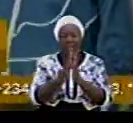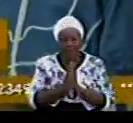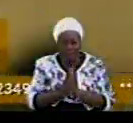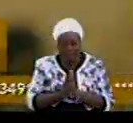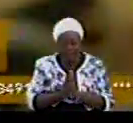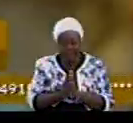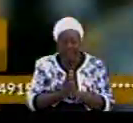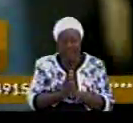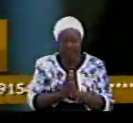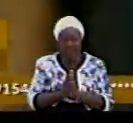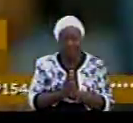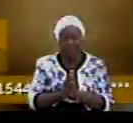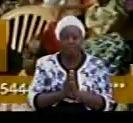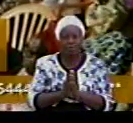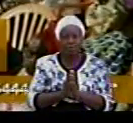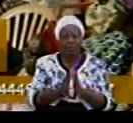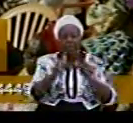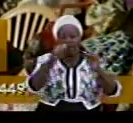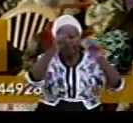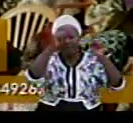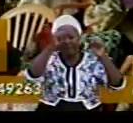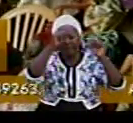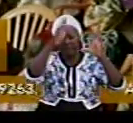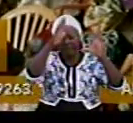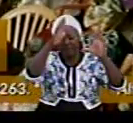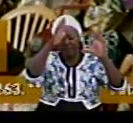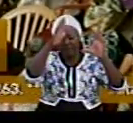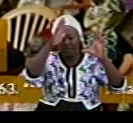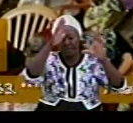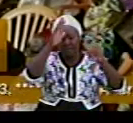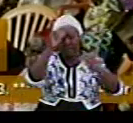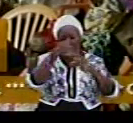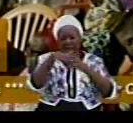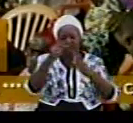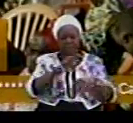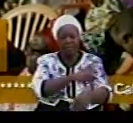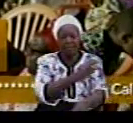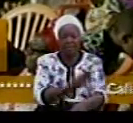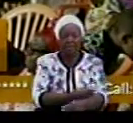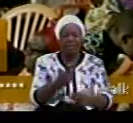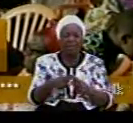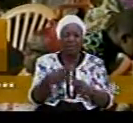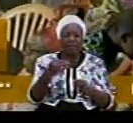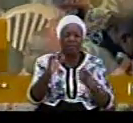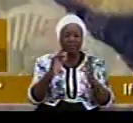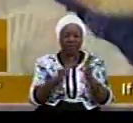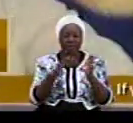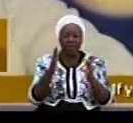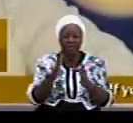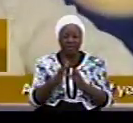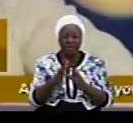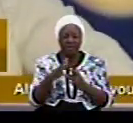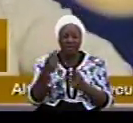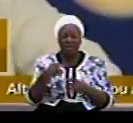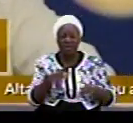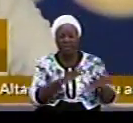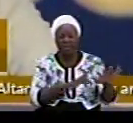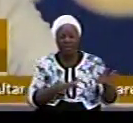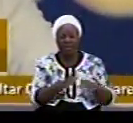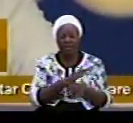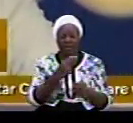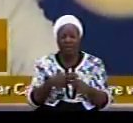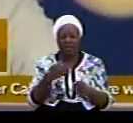Amen. Father, in the mighty name of Jesus, the merciful name of